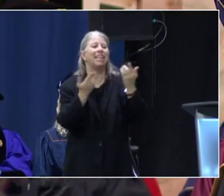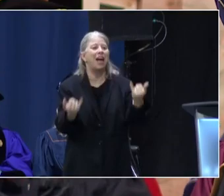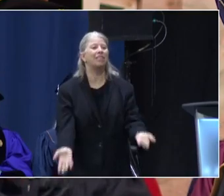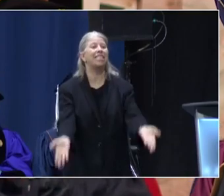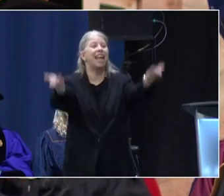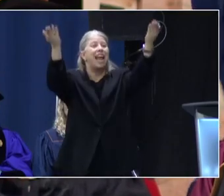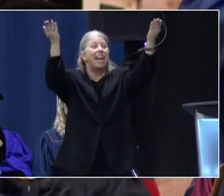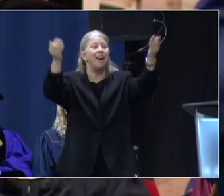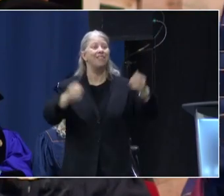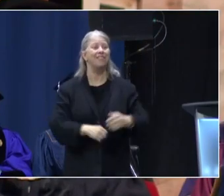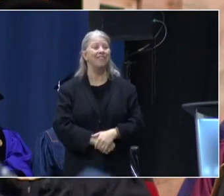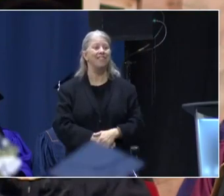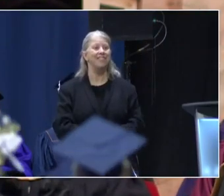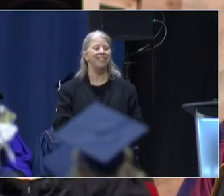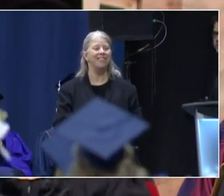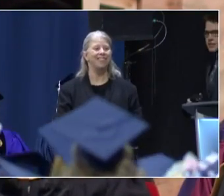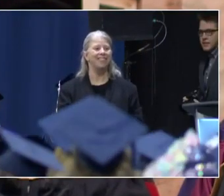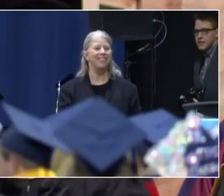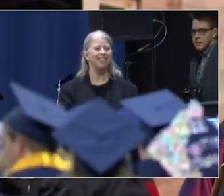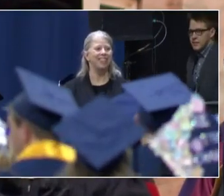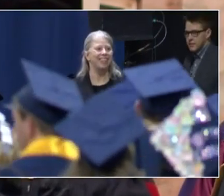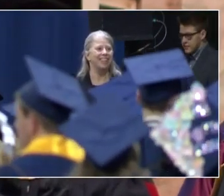stand?